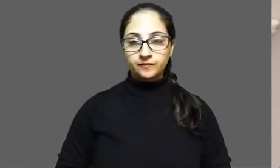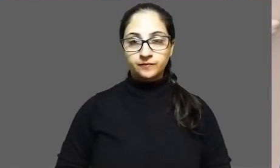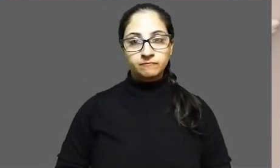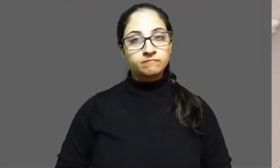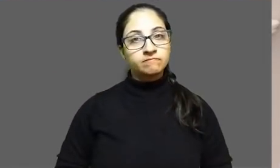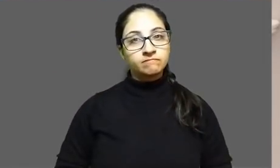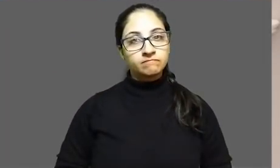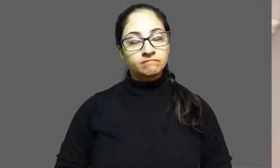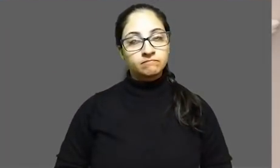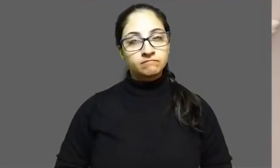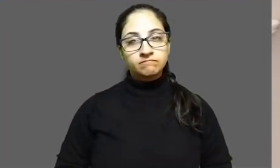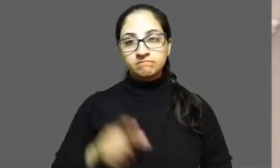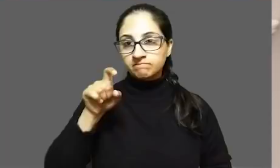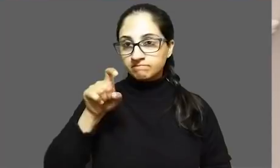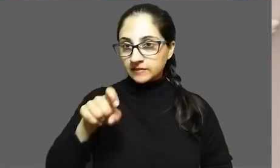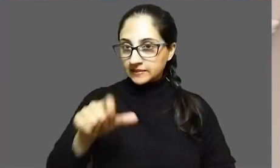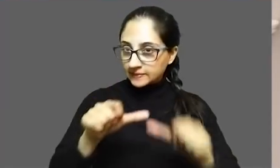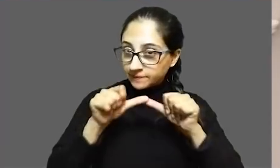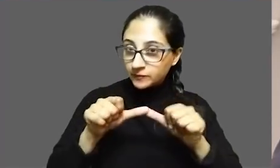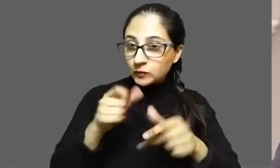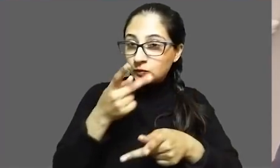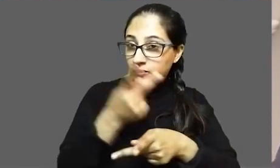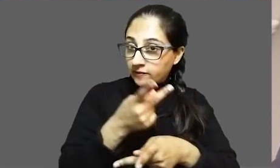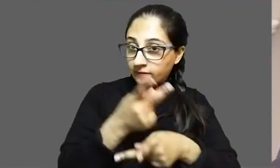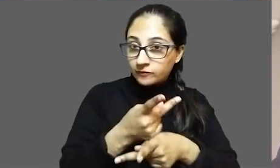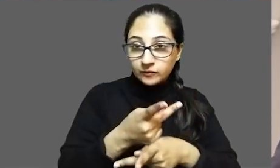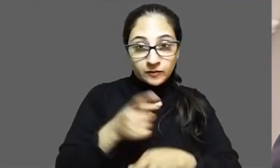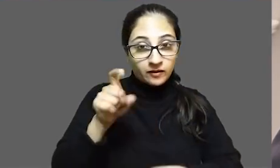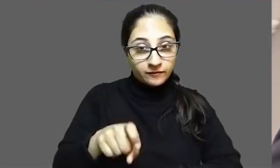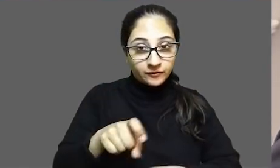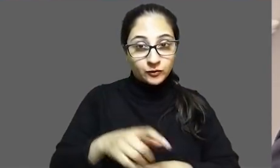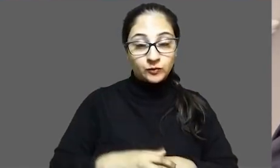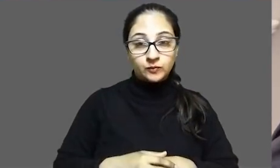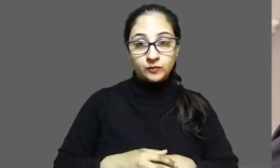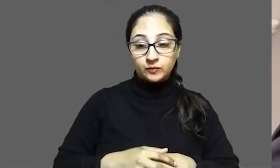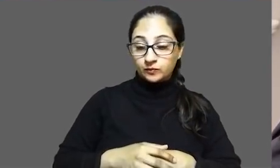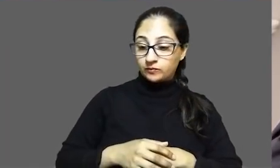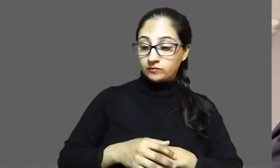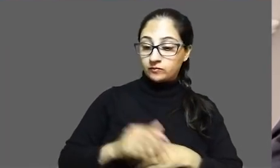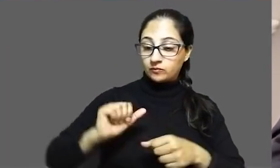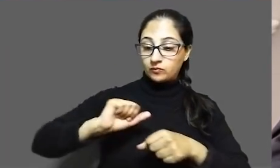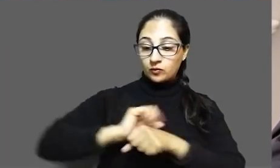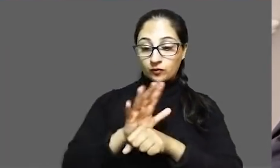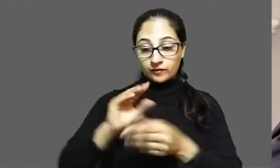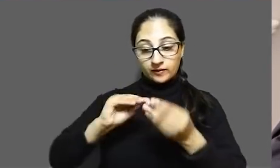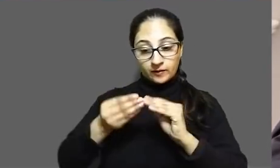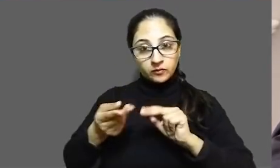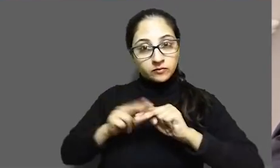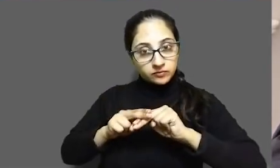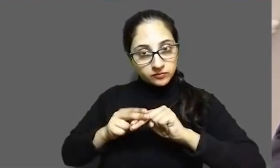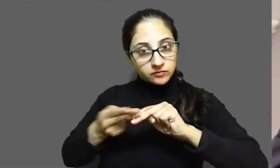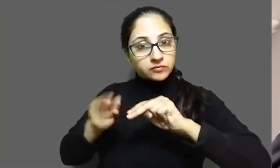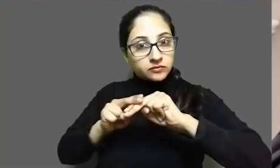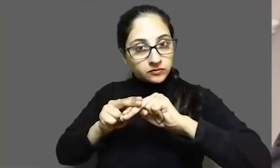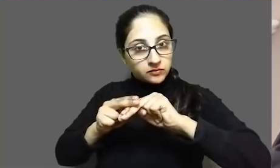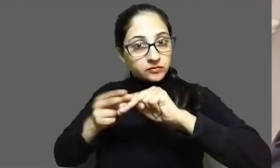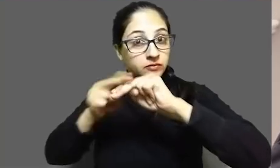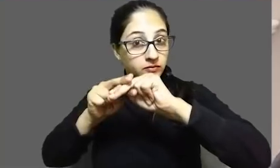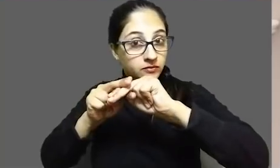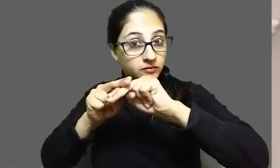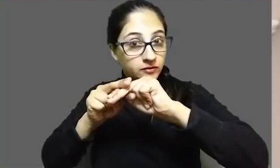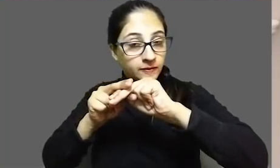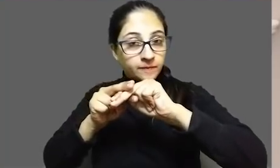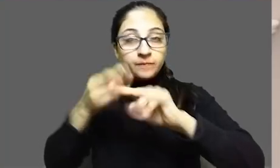This requires greater vigilance on our part. Infection rates are high, and people who